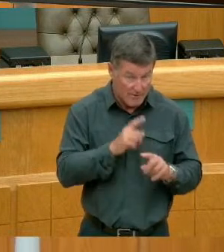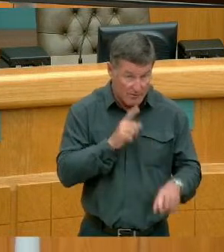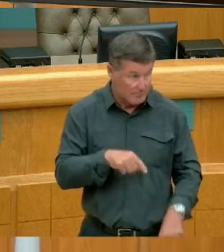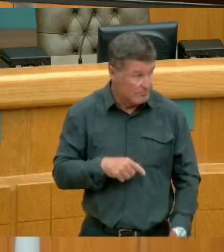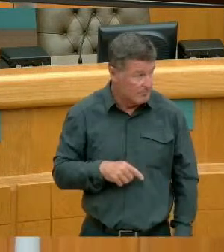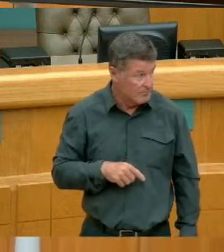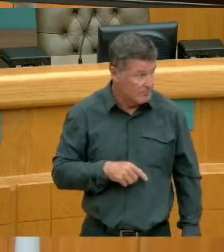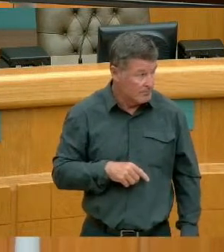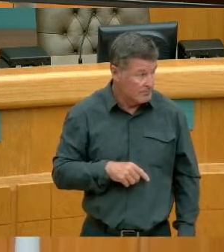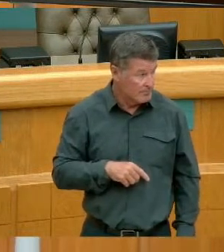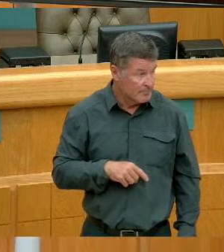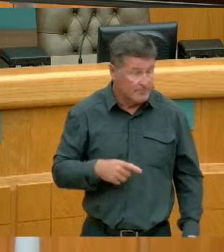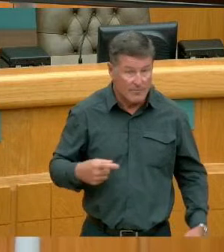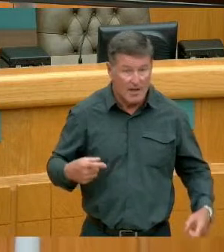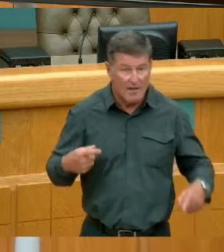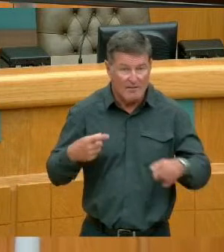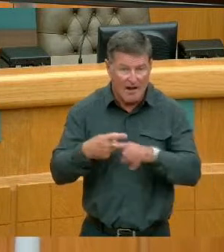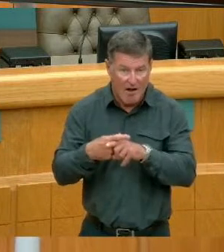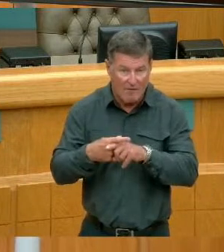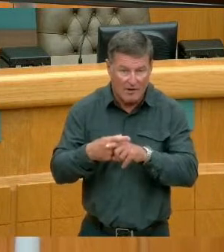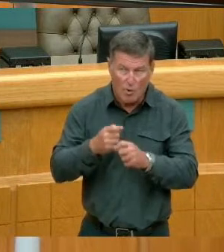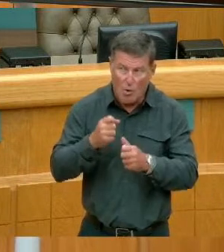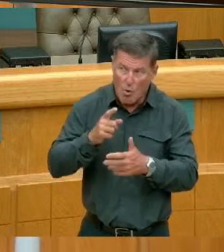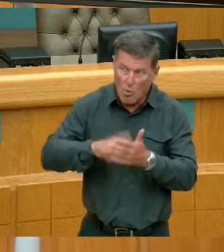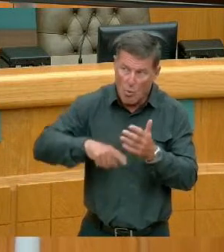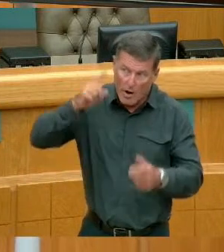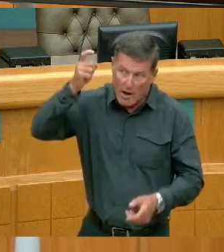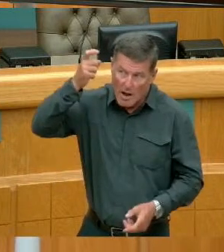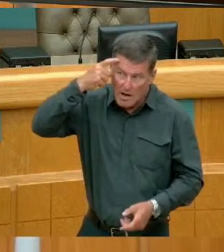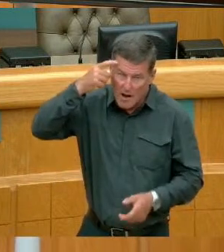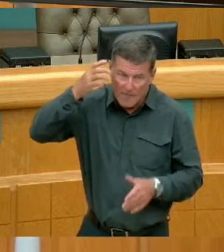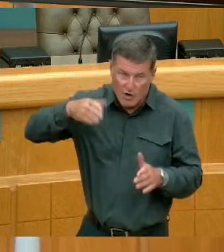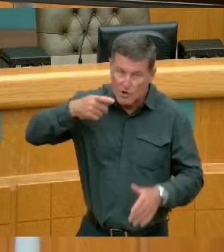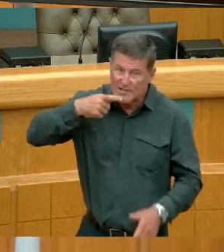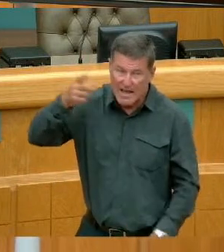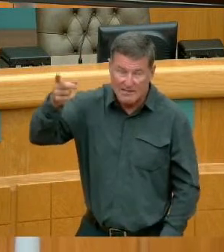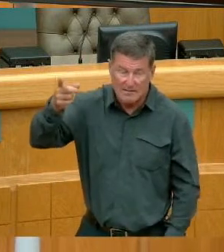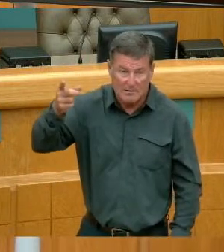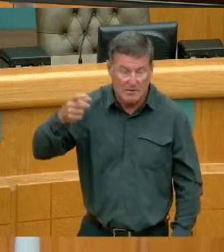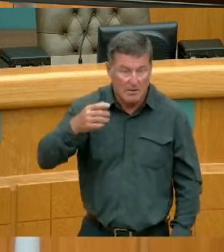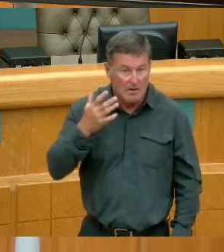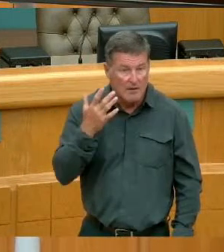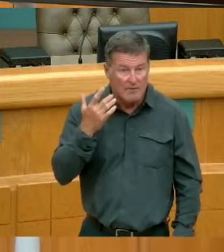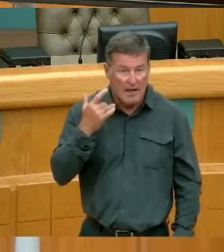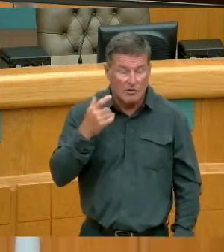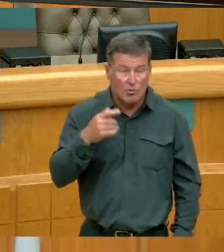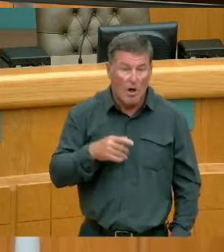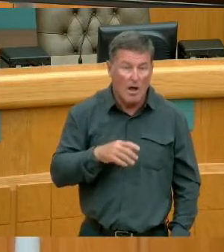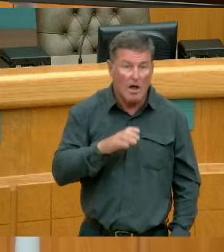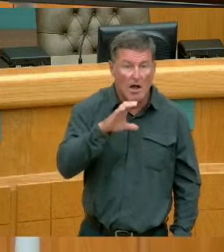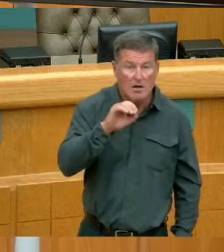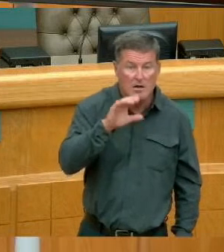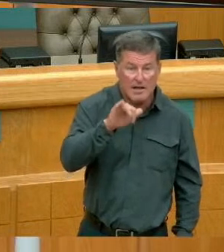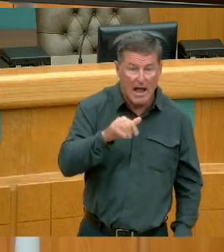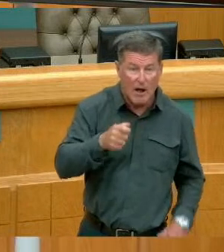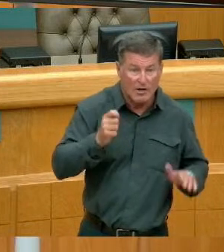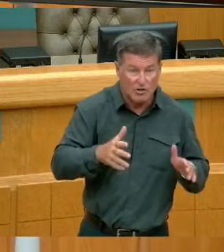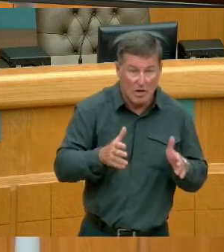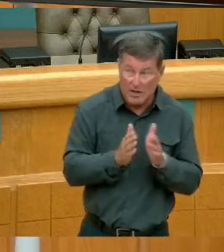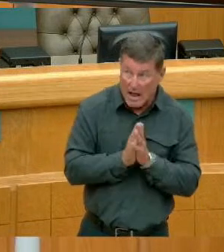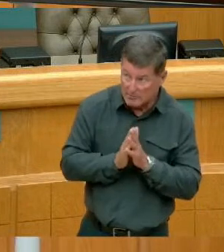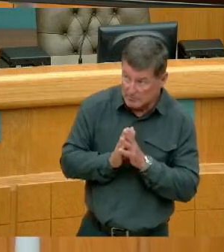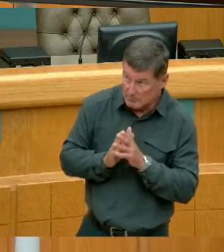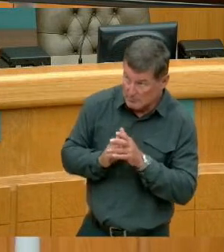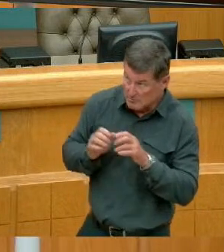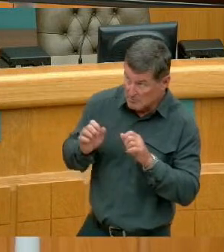in my opinion, conflict with the governor's orders. That's why county judges have asked the governor for that ability,